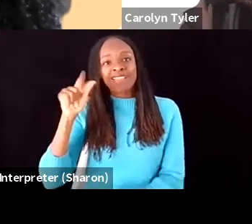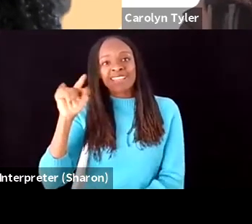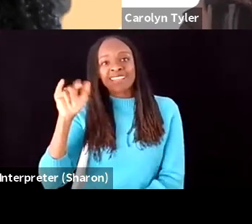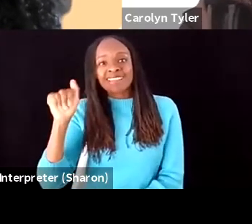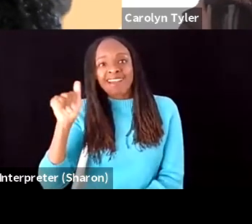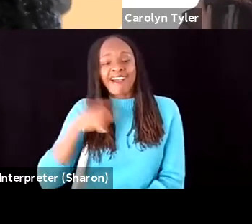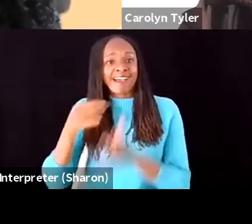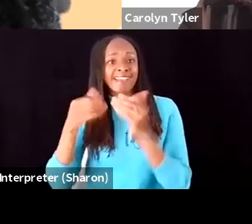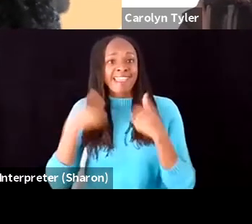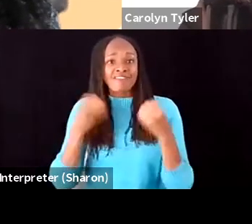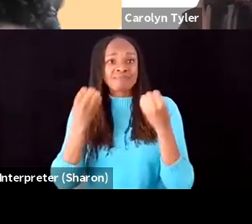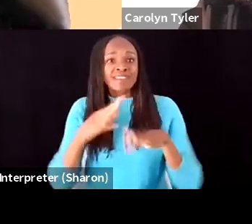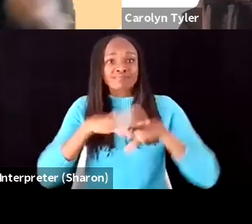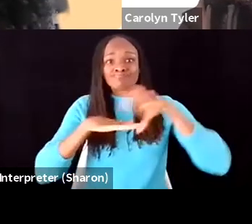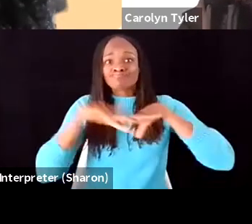ways.